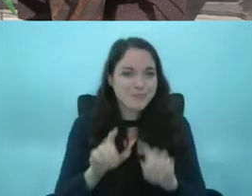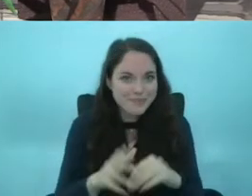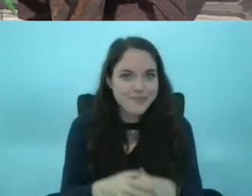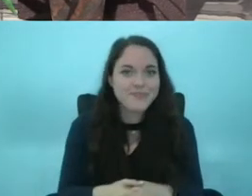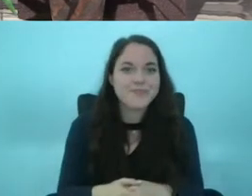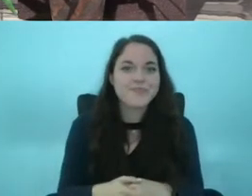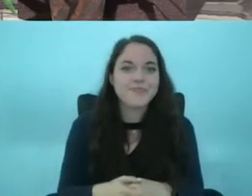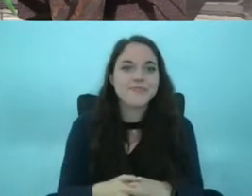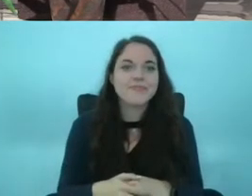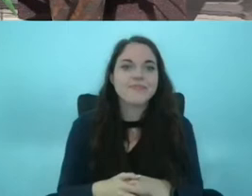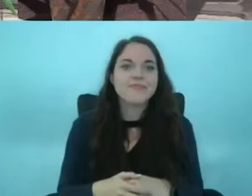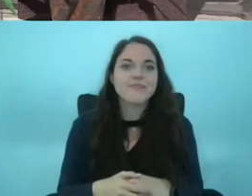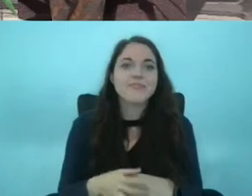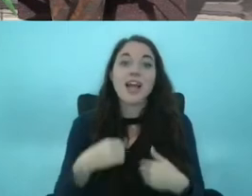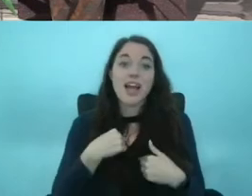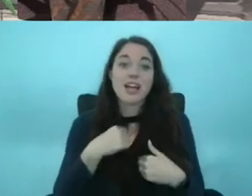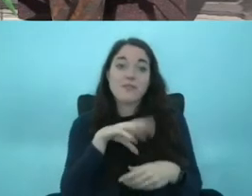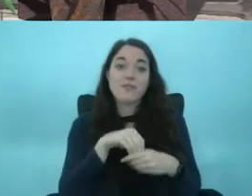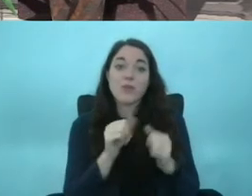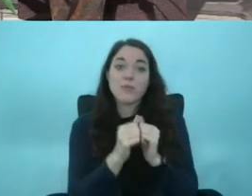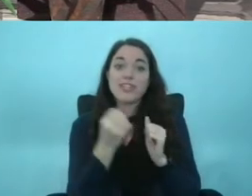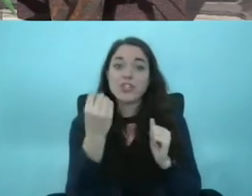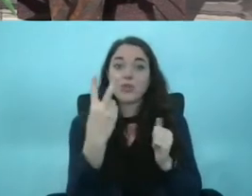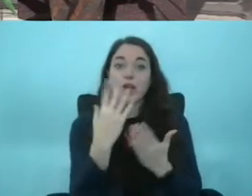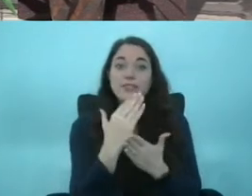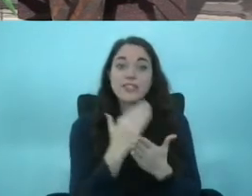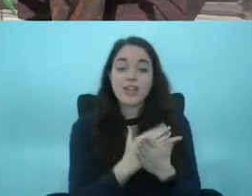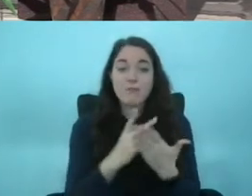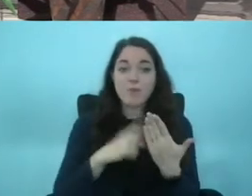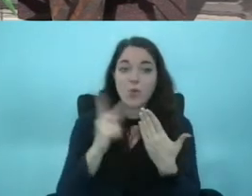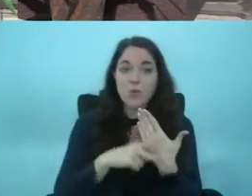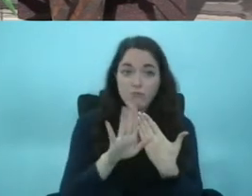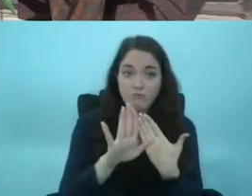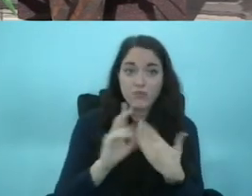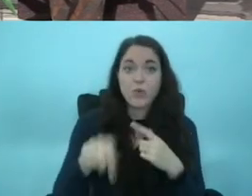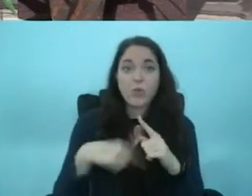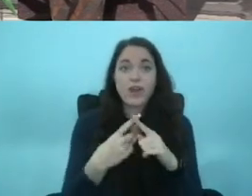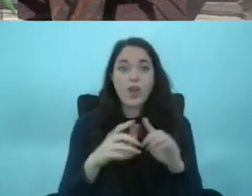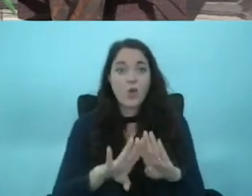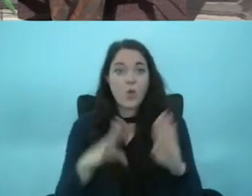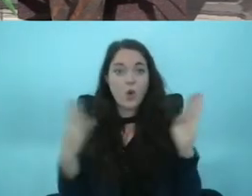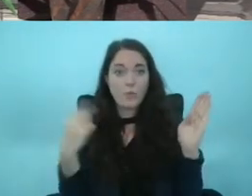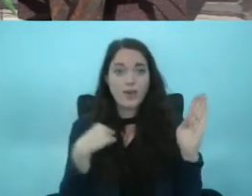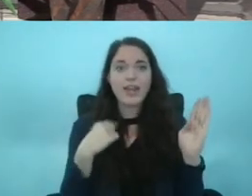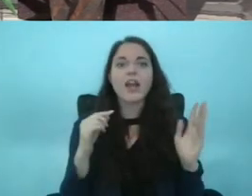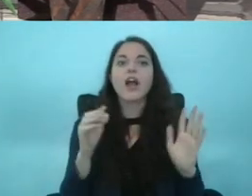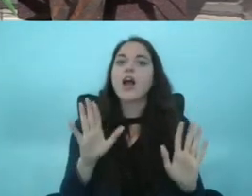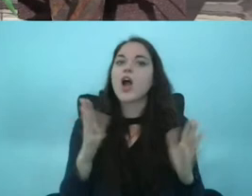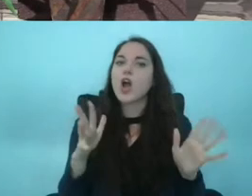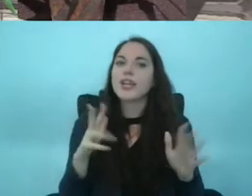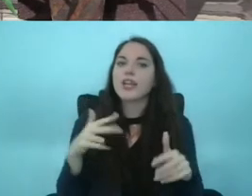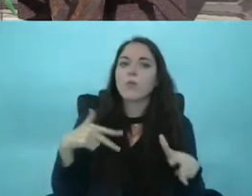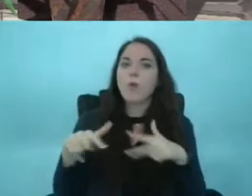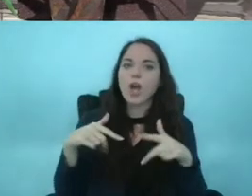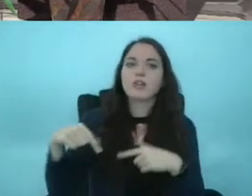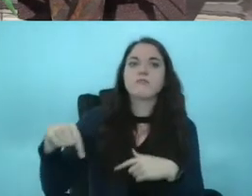I'm in a 12-step program. And when I opened the door, finally, after I had walked around about three times,